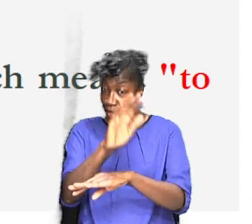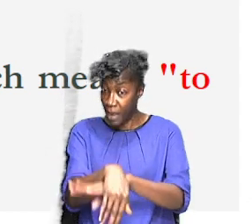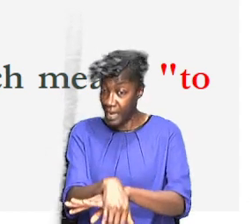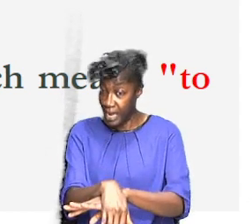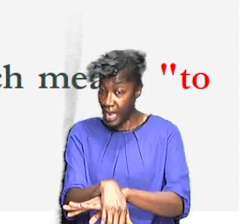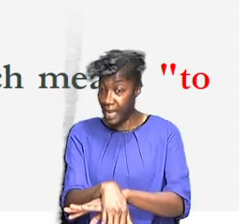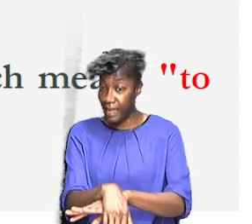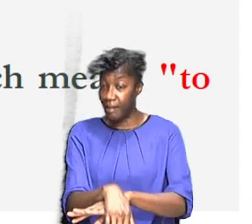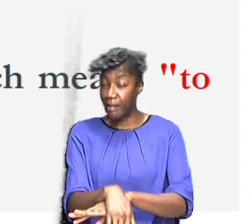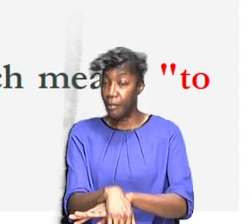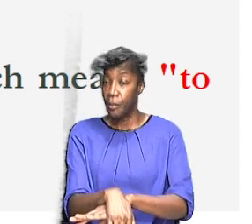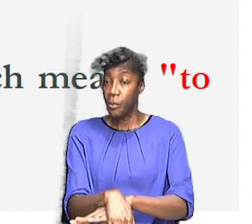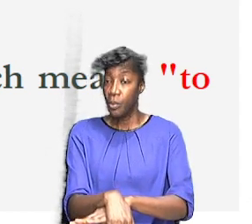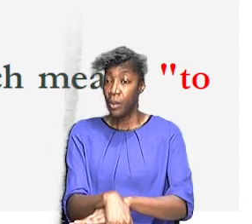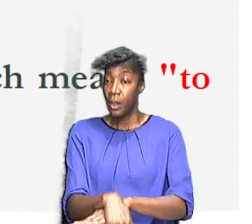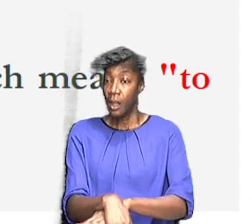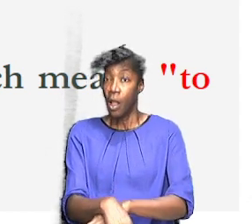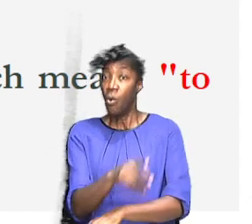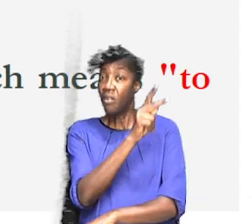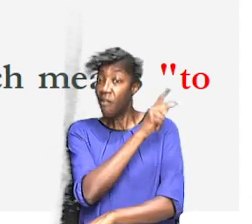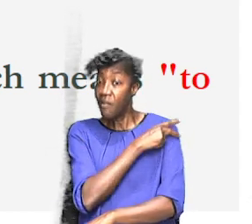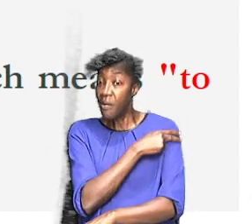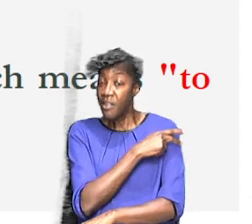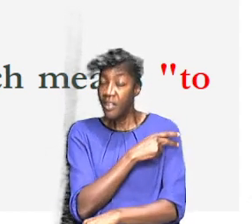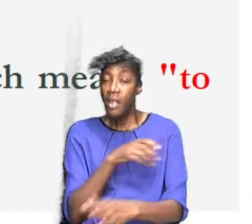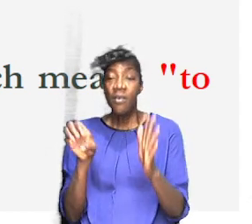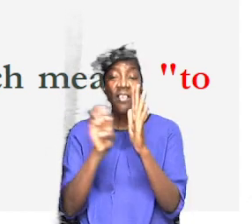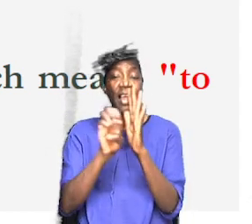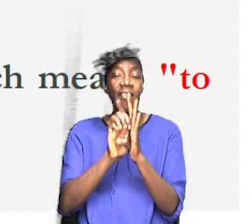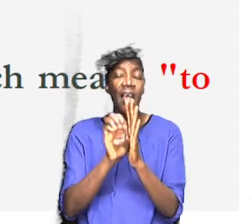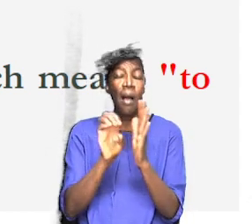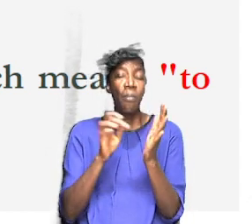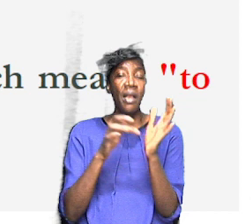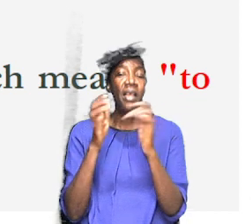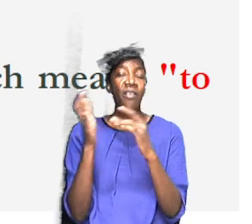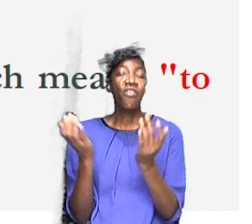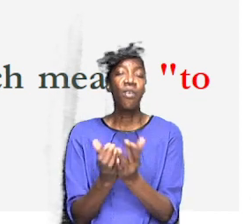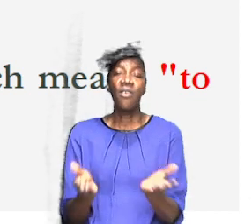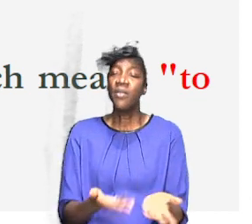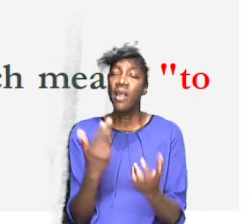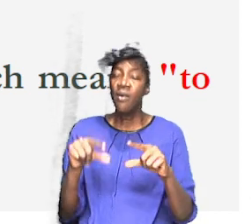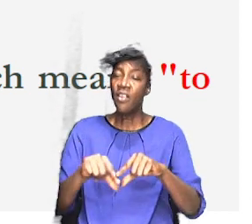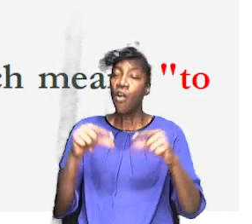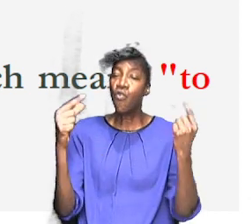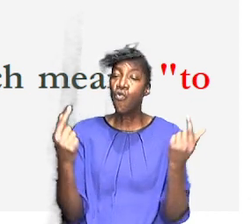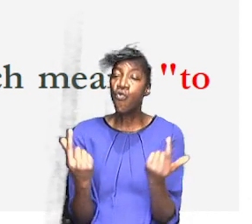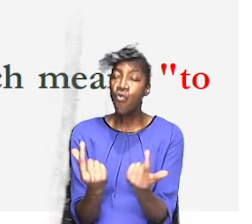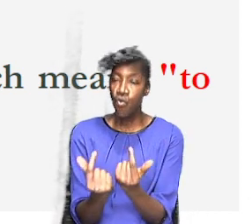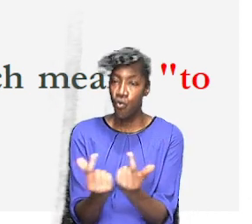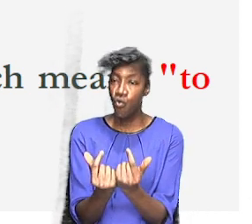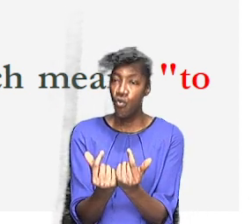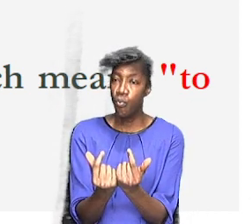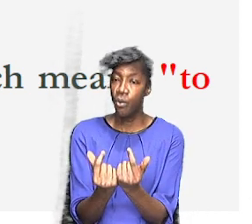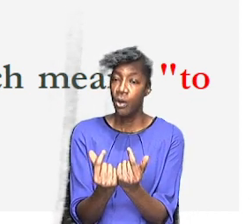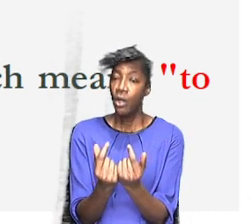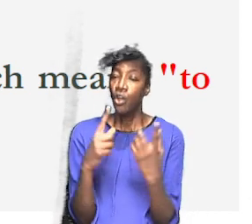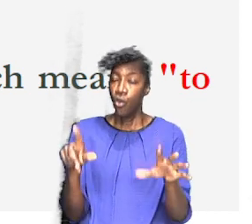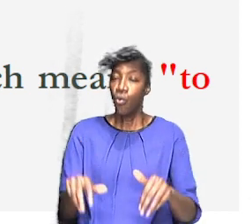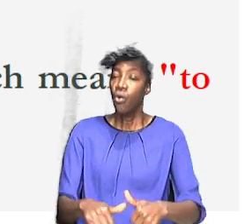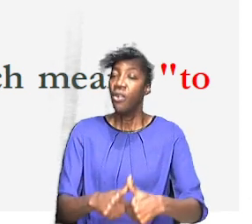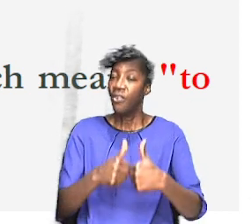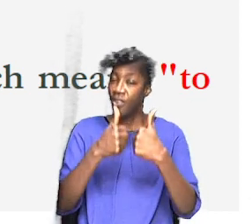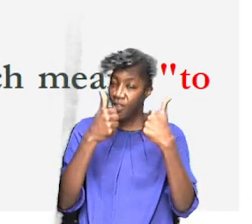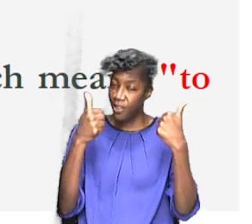see examples in scriptures where this was a very prominent group, but the purpose of them were to